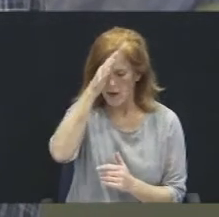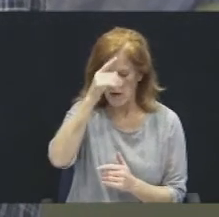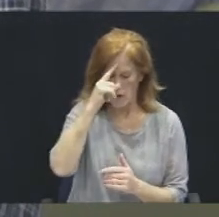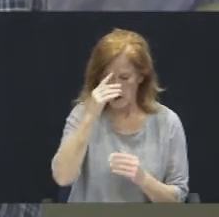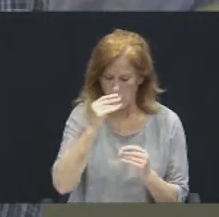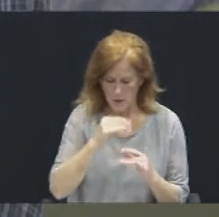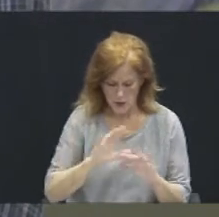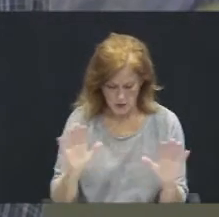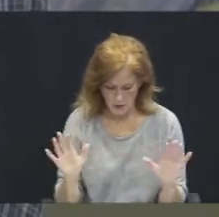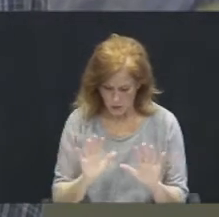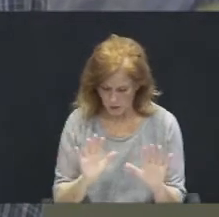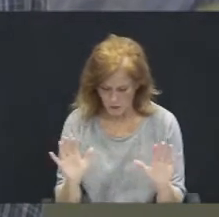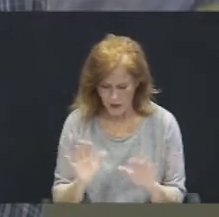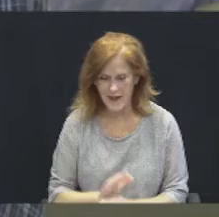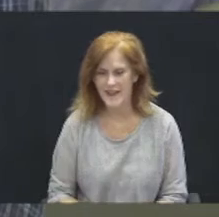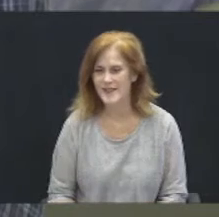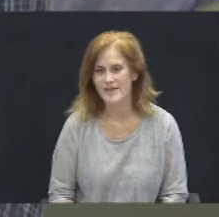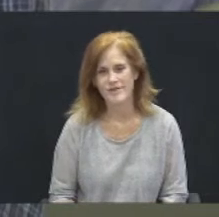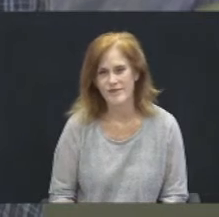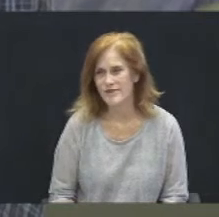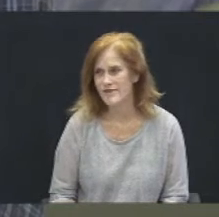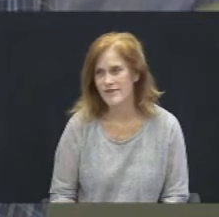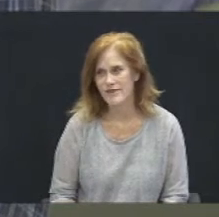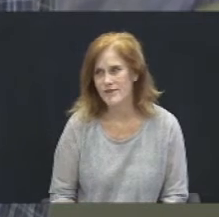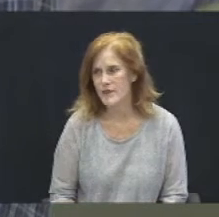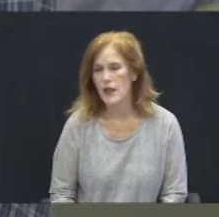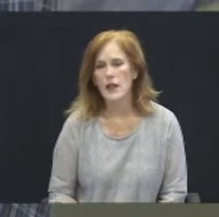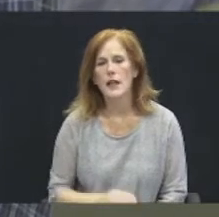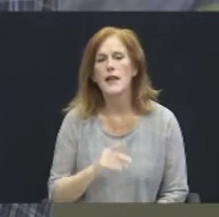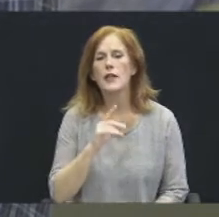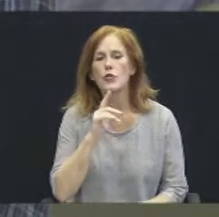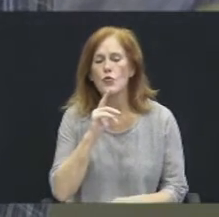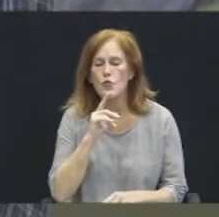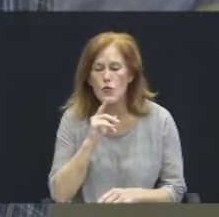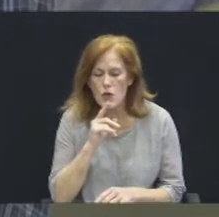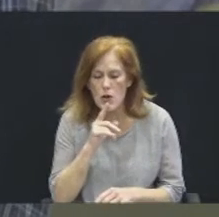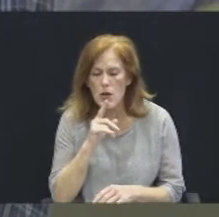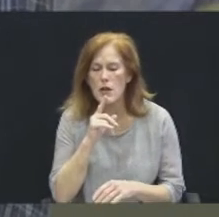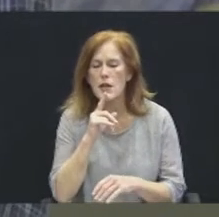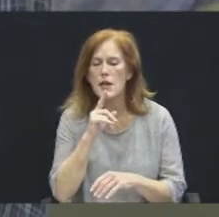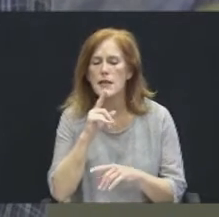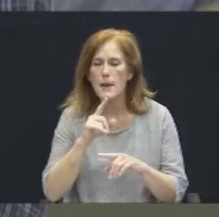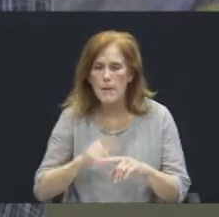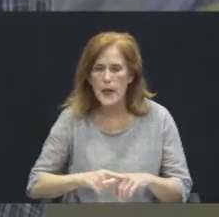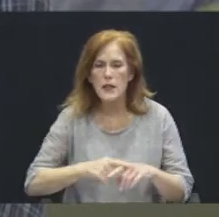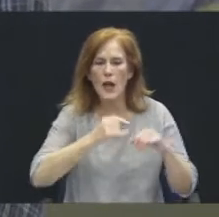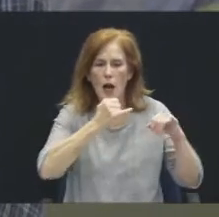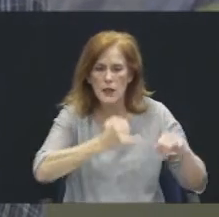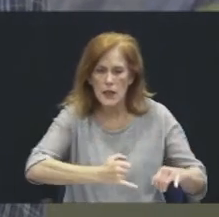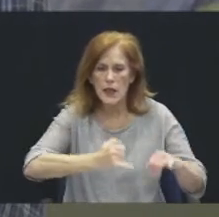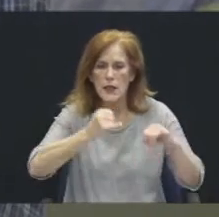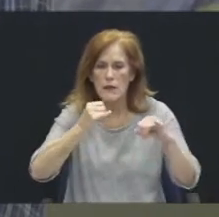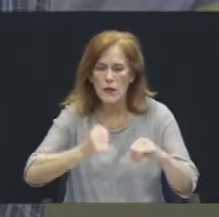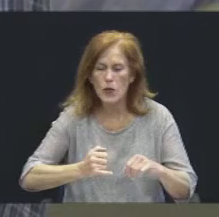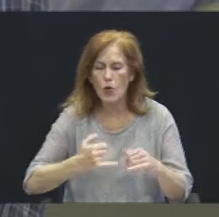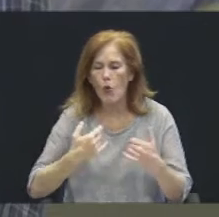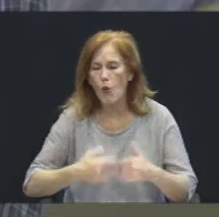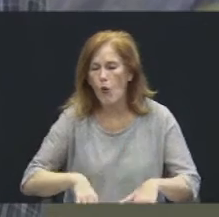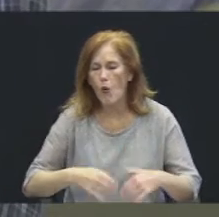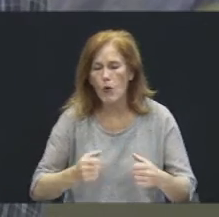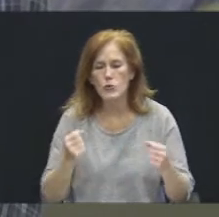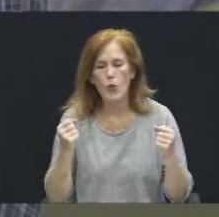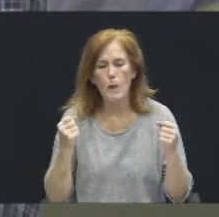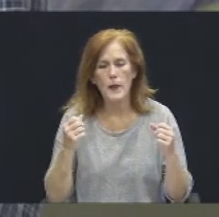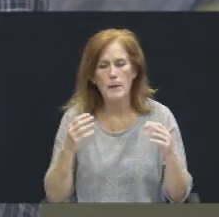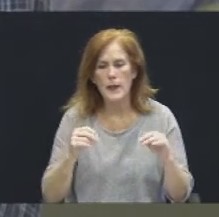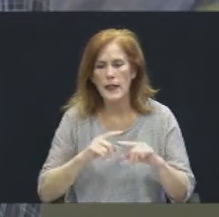Mm-hmm. That is such an individualized thing. There can be so many different factors that go